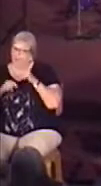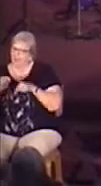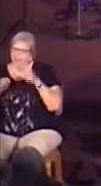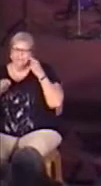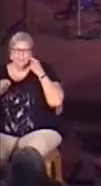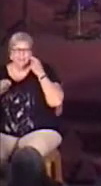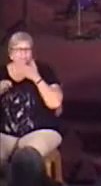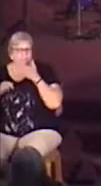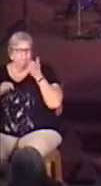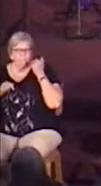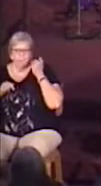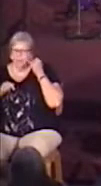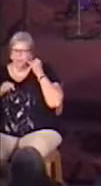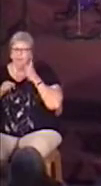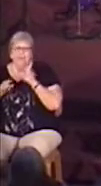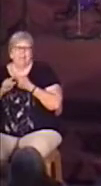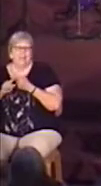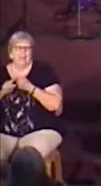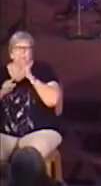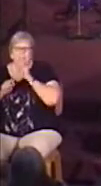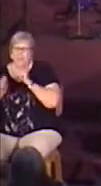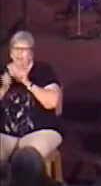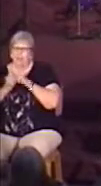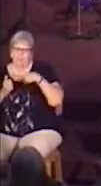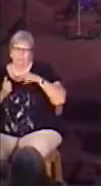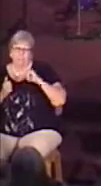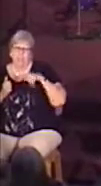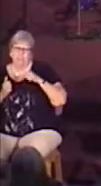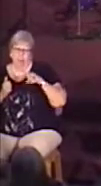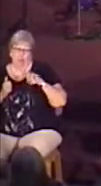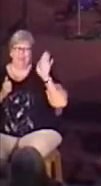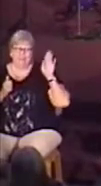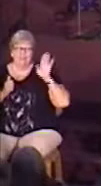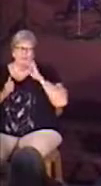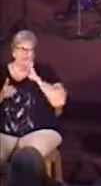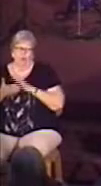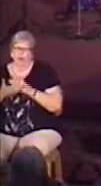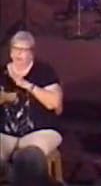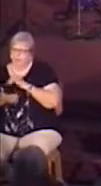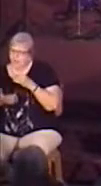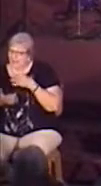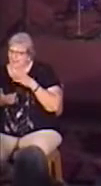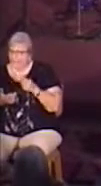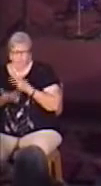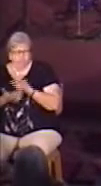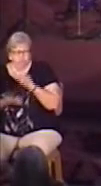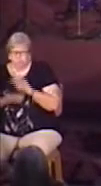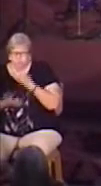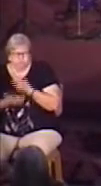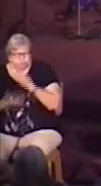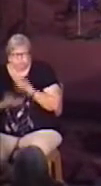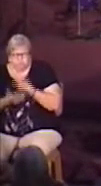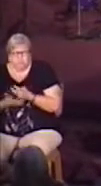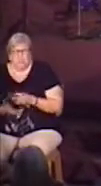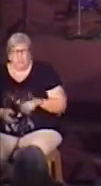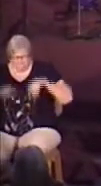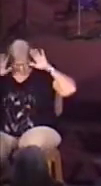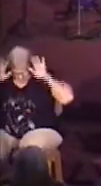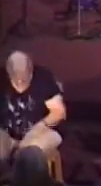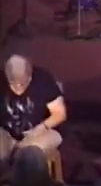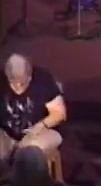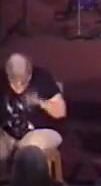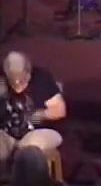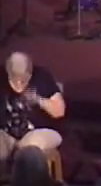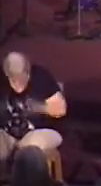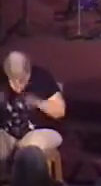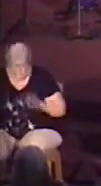patience with Piper. She is a little growing girl. She likes to throw temper tantrums. She'll throw herself down on the